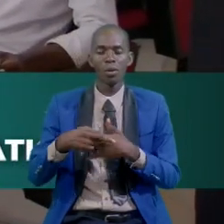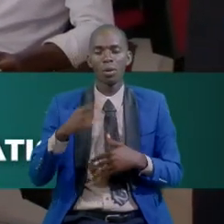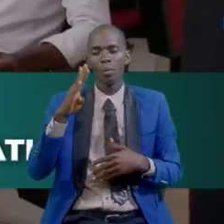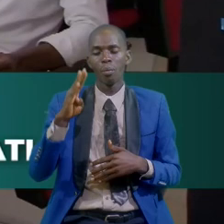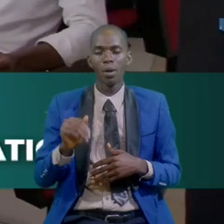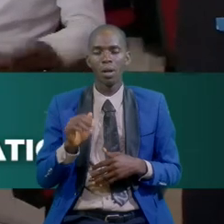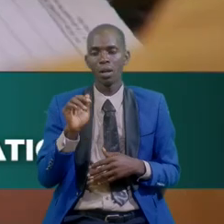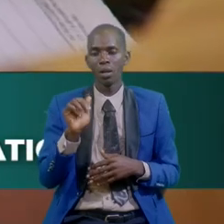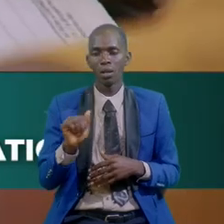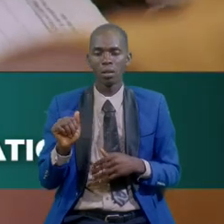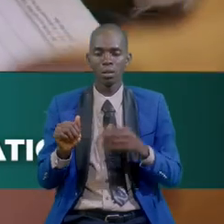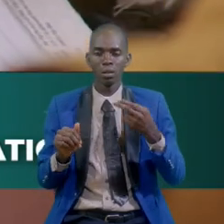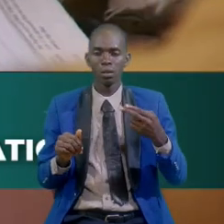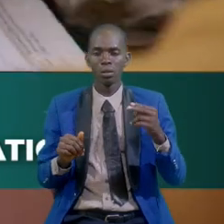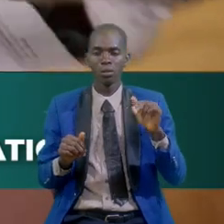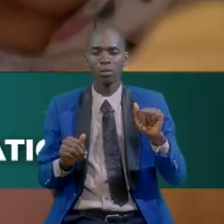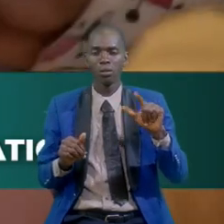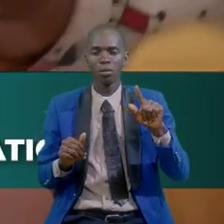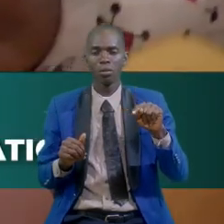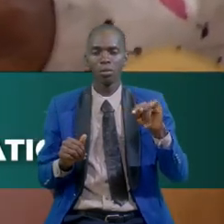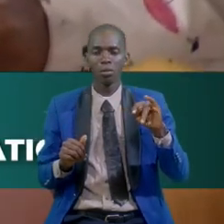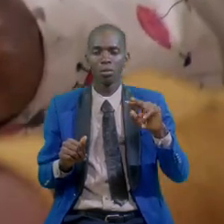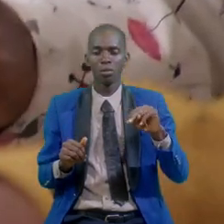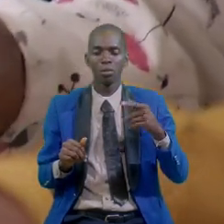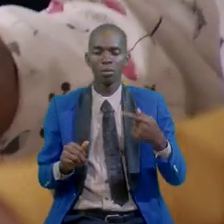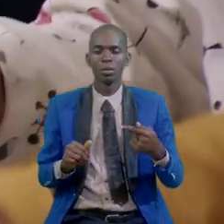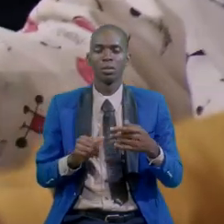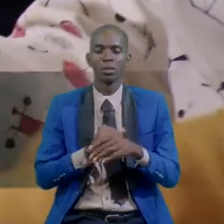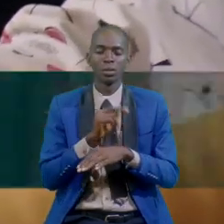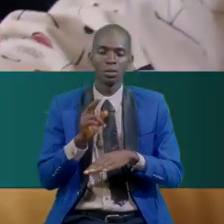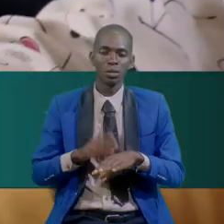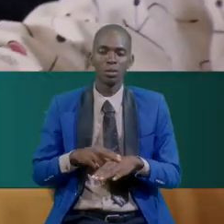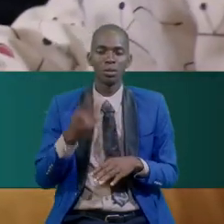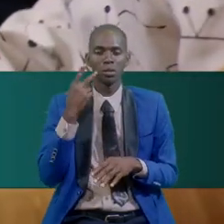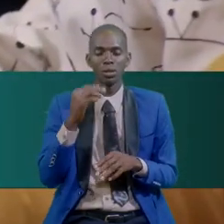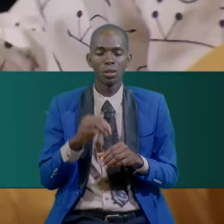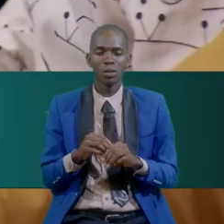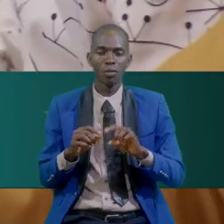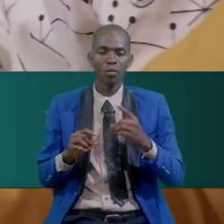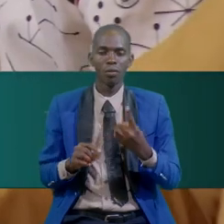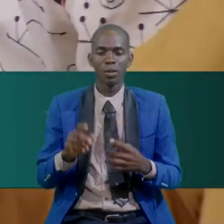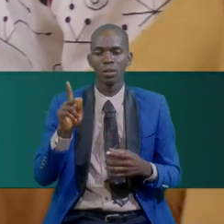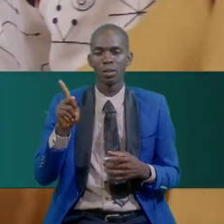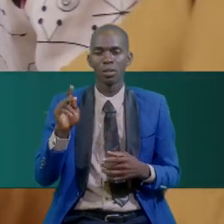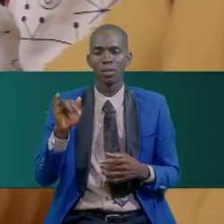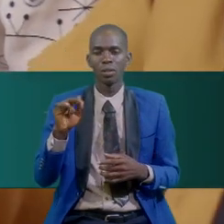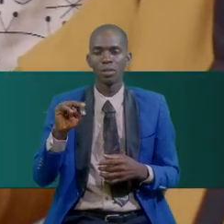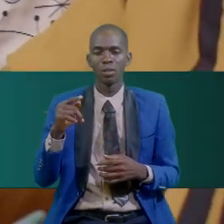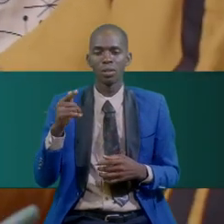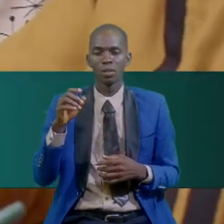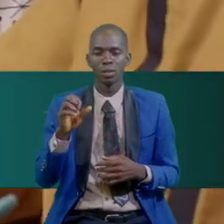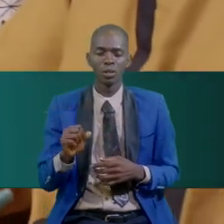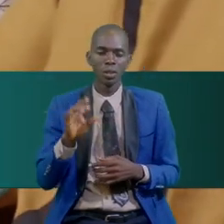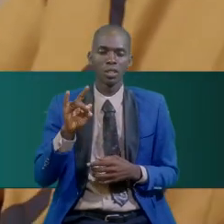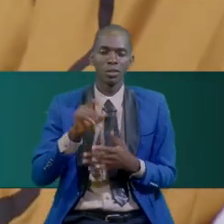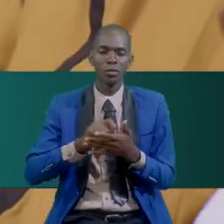We're coming to 1 Kings chapter 18, verse 21. And Elijah